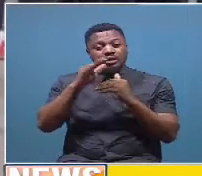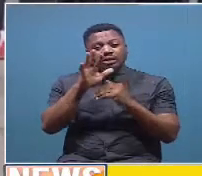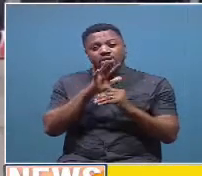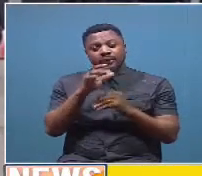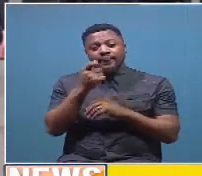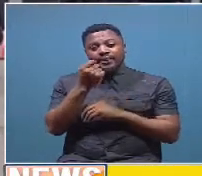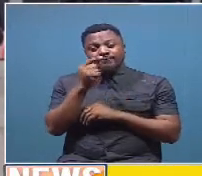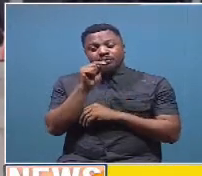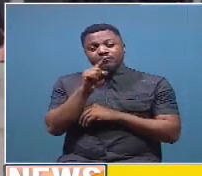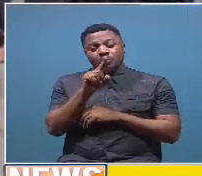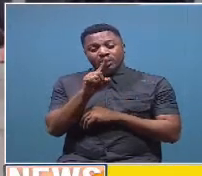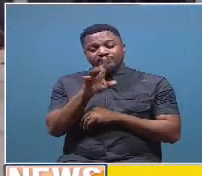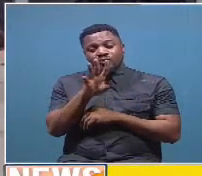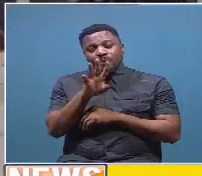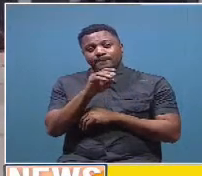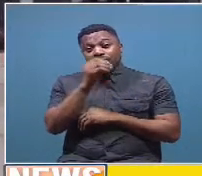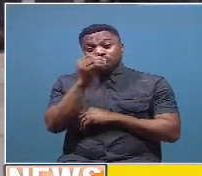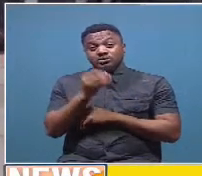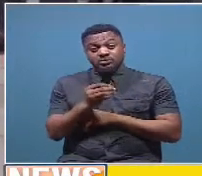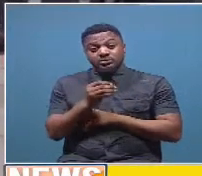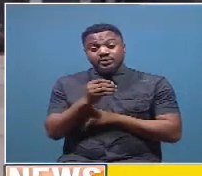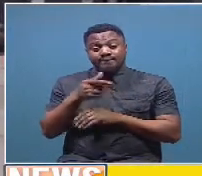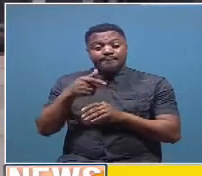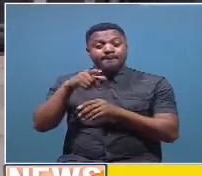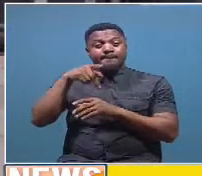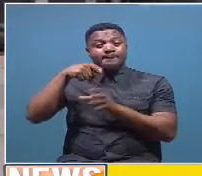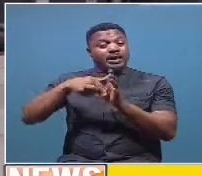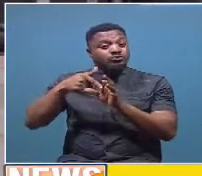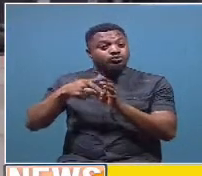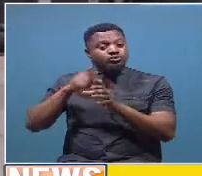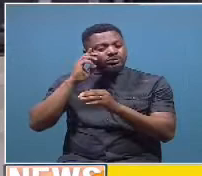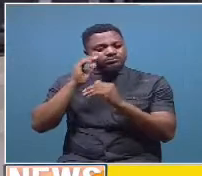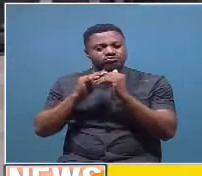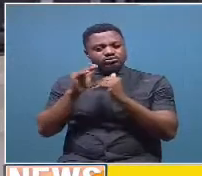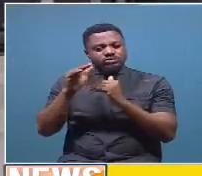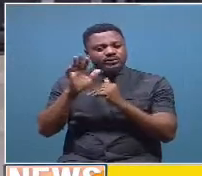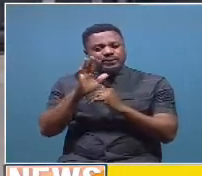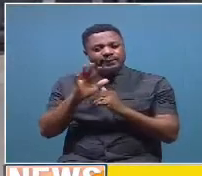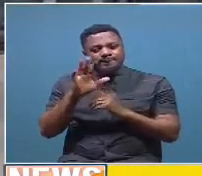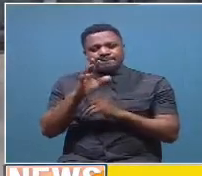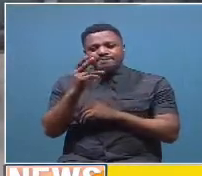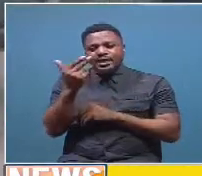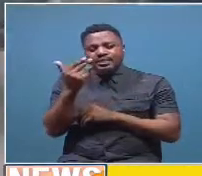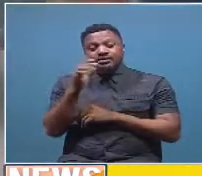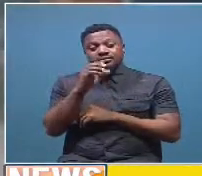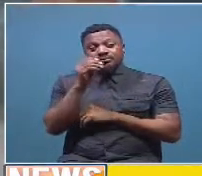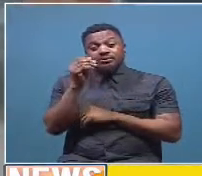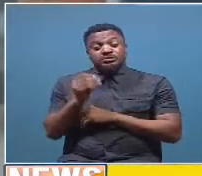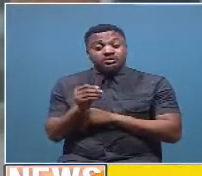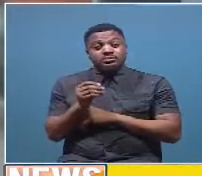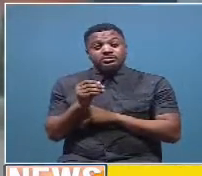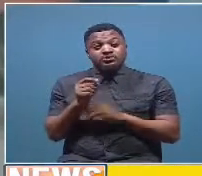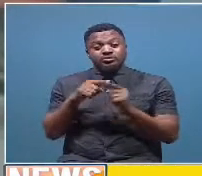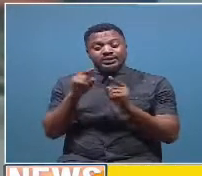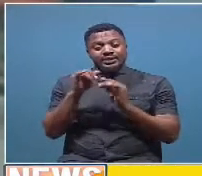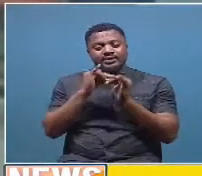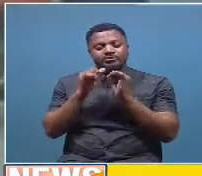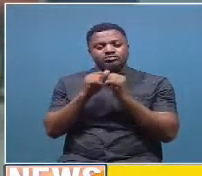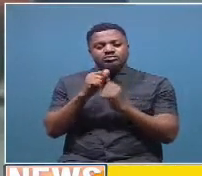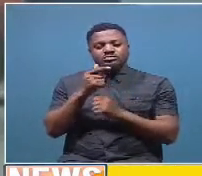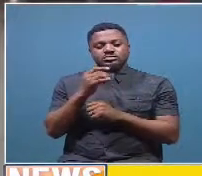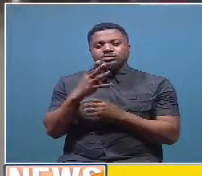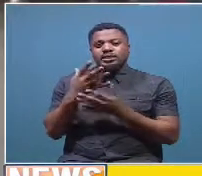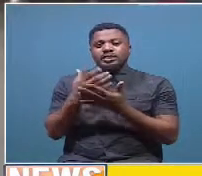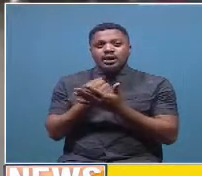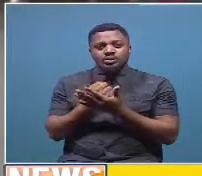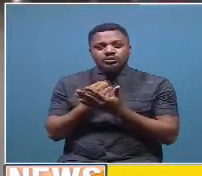about 11.14%, while petrol price is projected to rise by 13%. In an interview with GBC